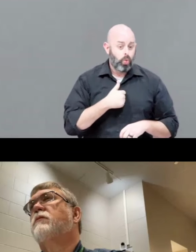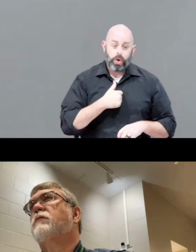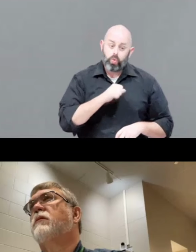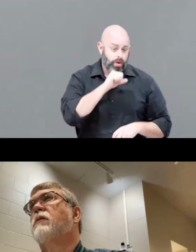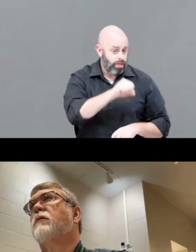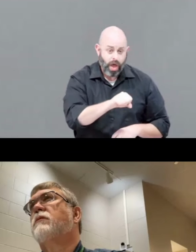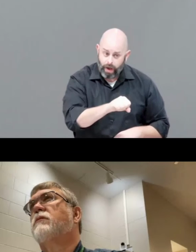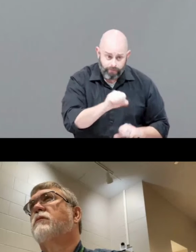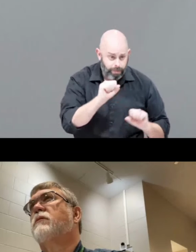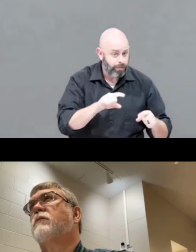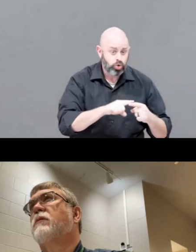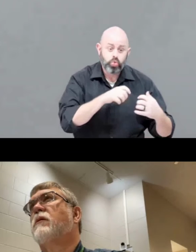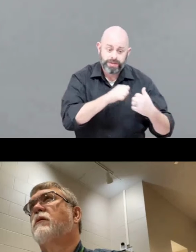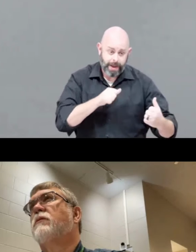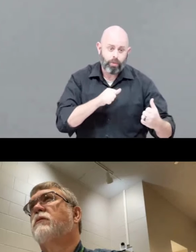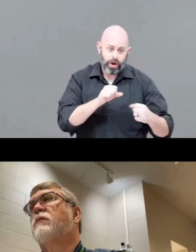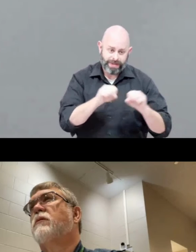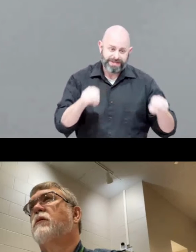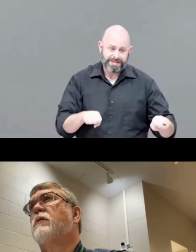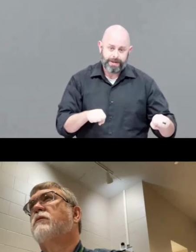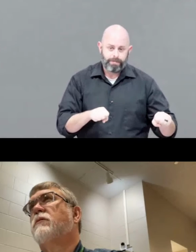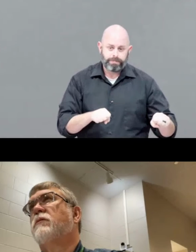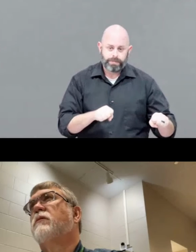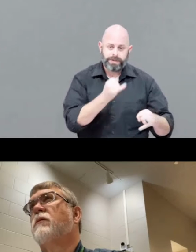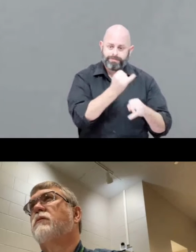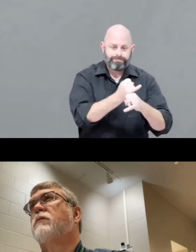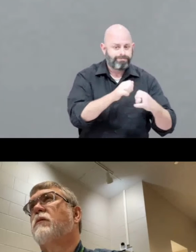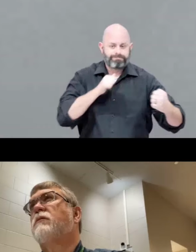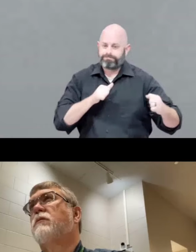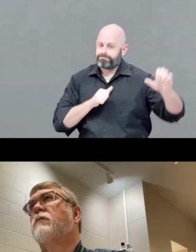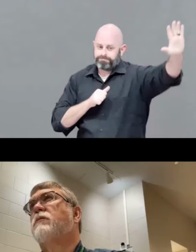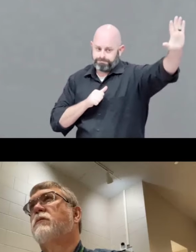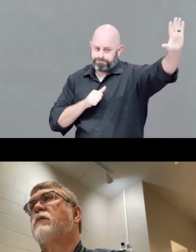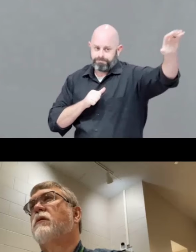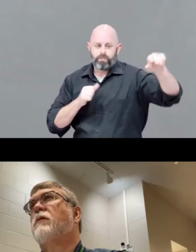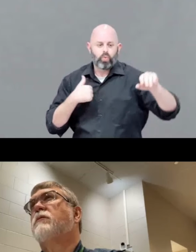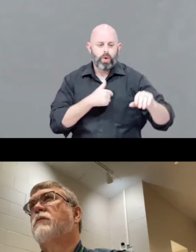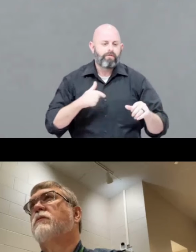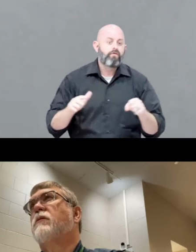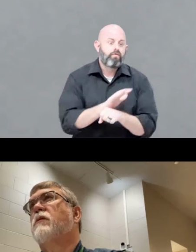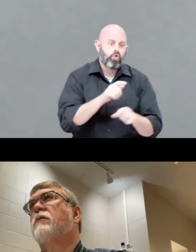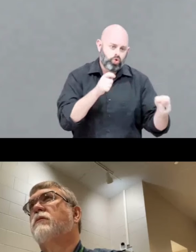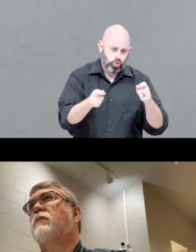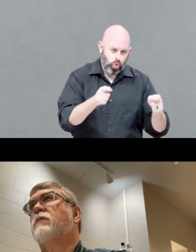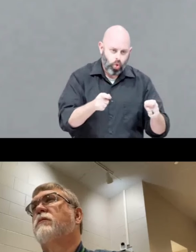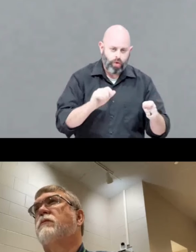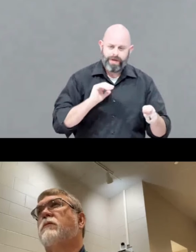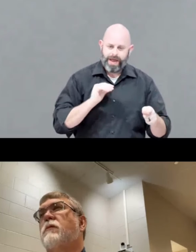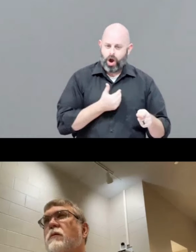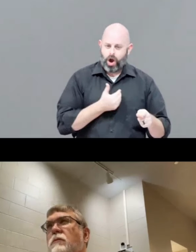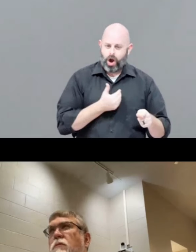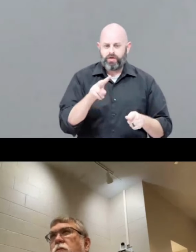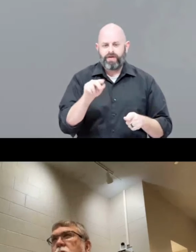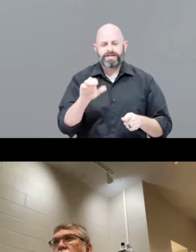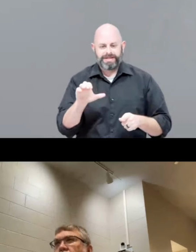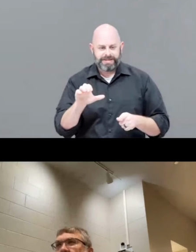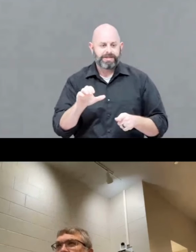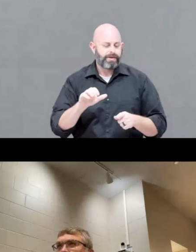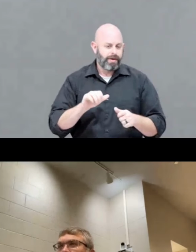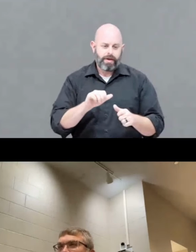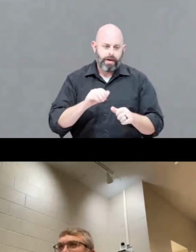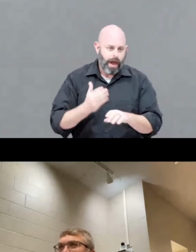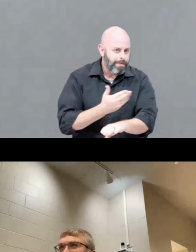to be able to separate the two campuses so that we have complete control over that and update the whole